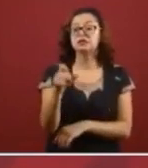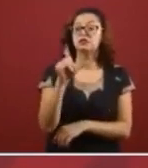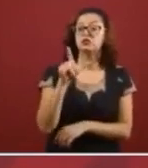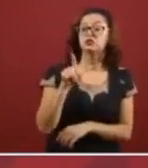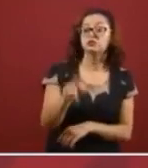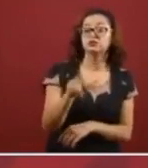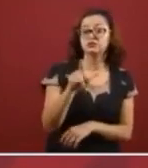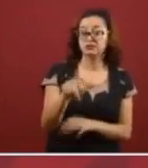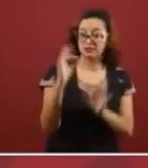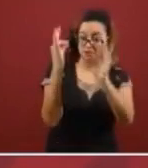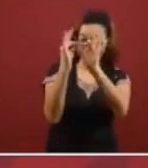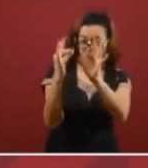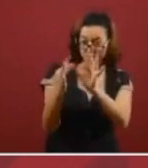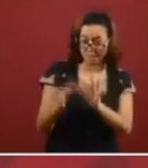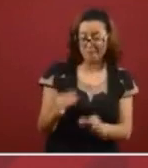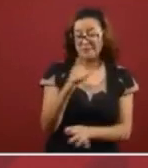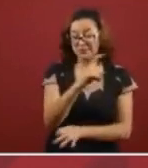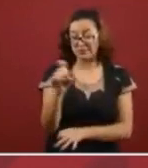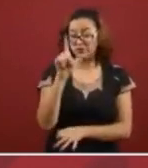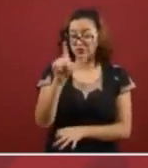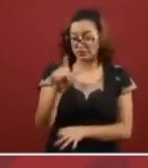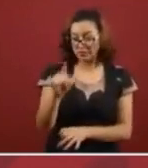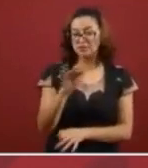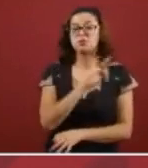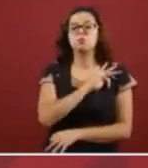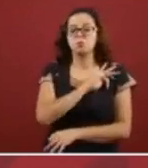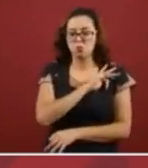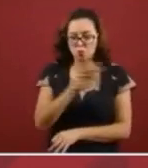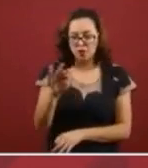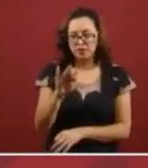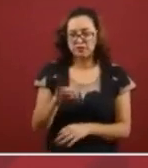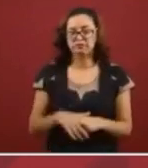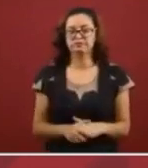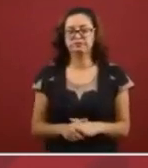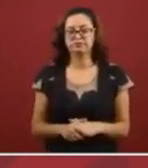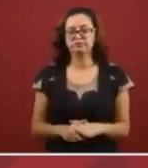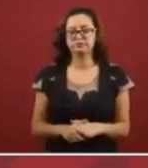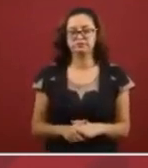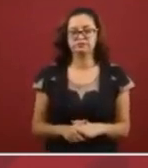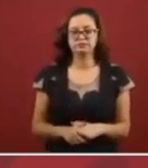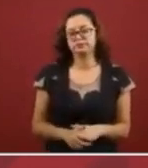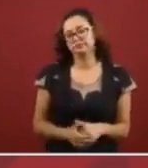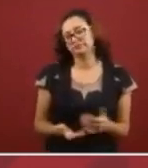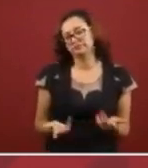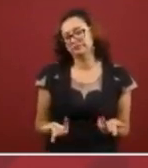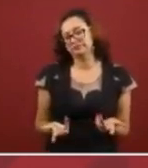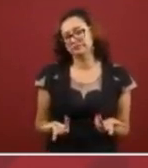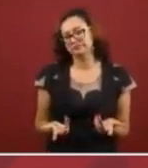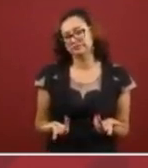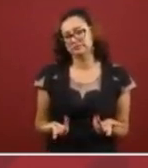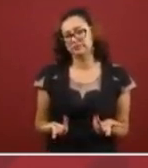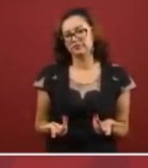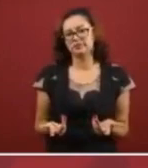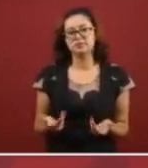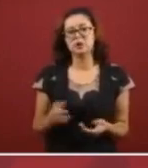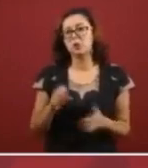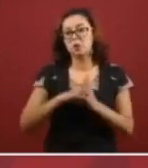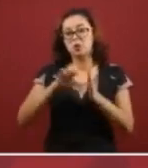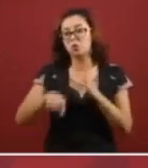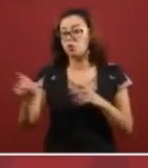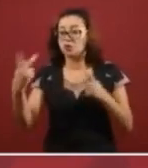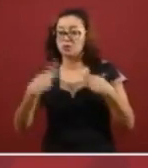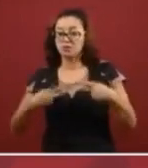117. They would have to answer 117 out of 120 questions correctly in order to get in the program.